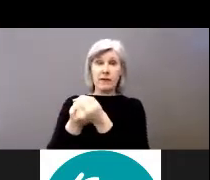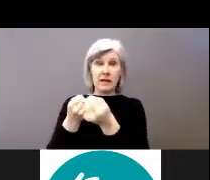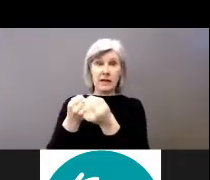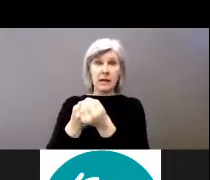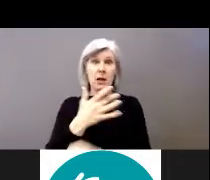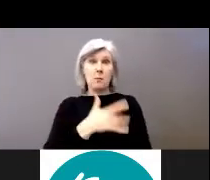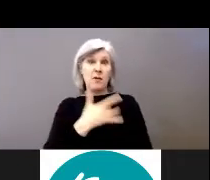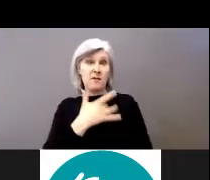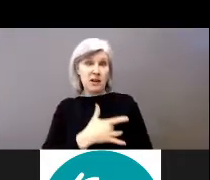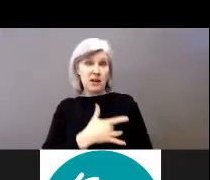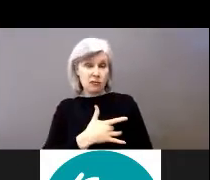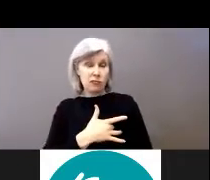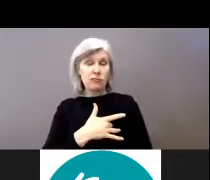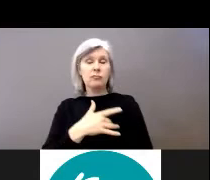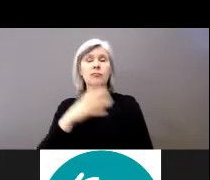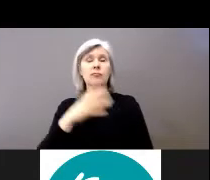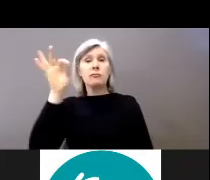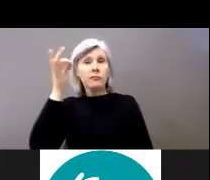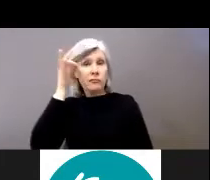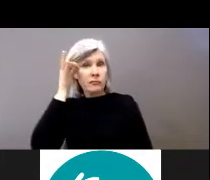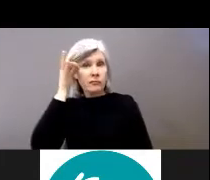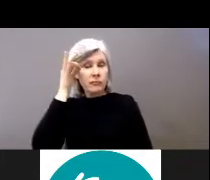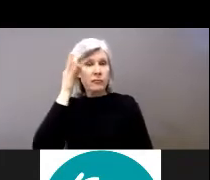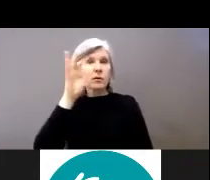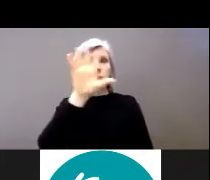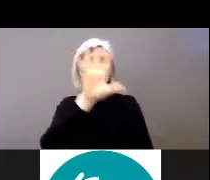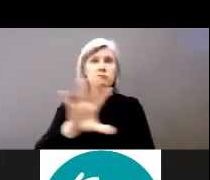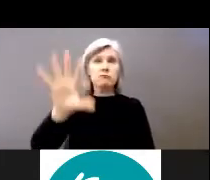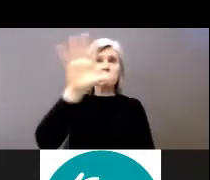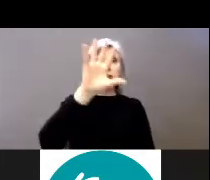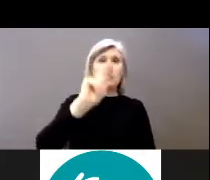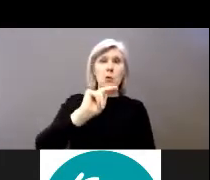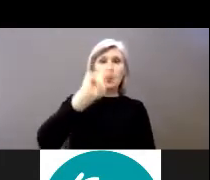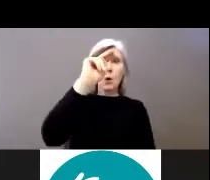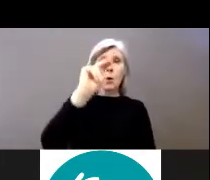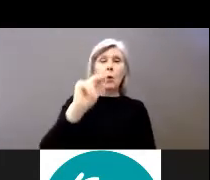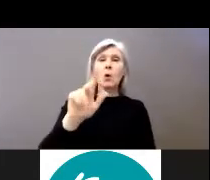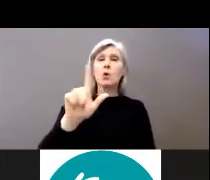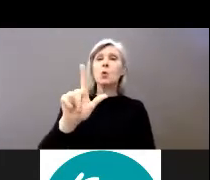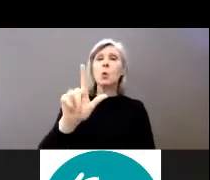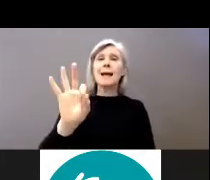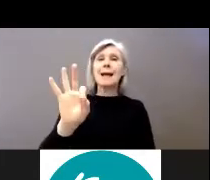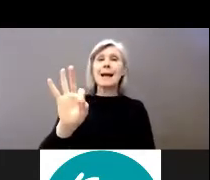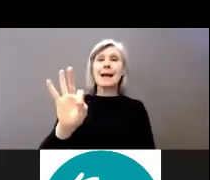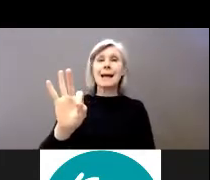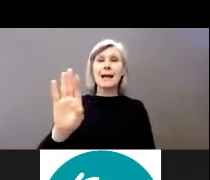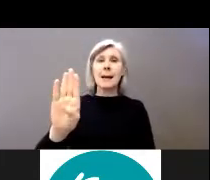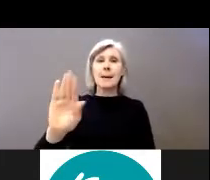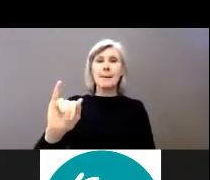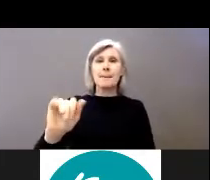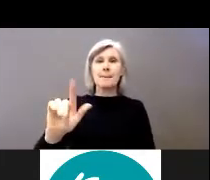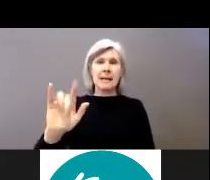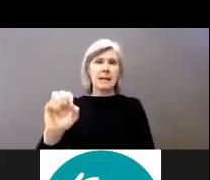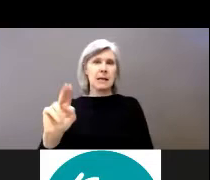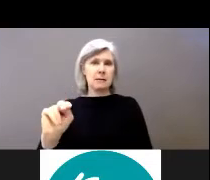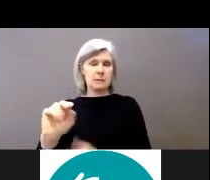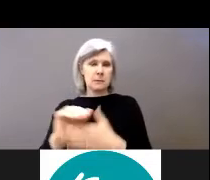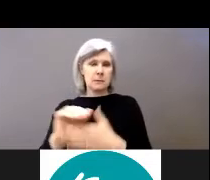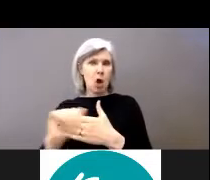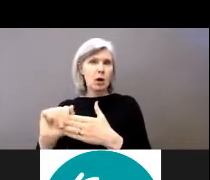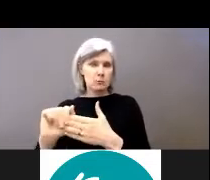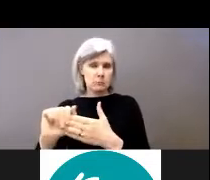and territorial levels of government amounted to over $29 billion in Canada alone. And